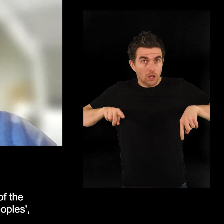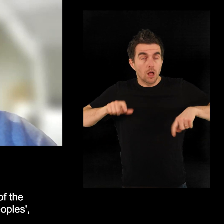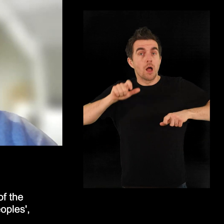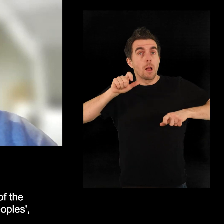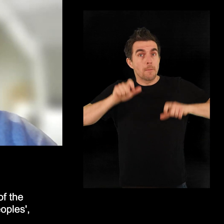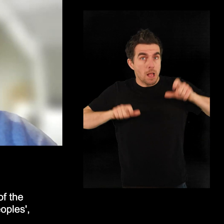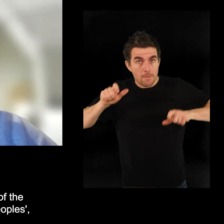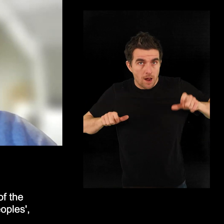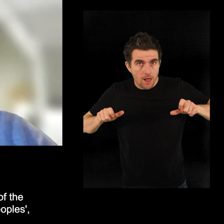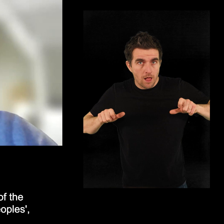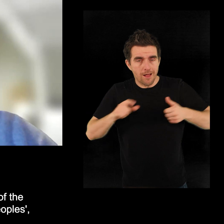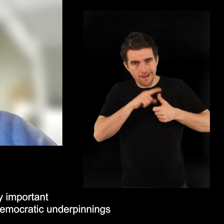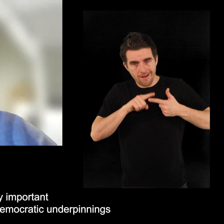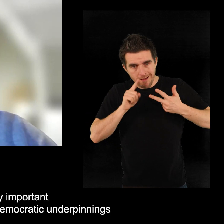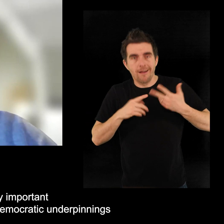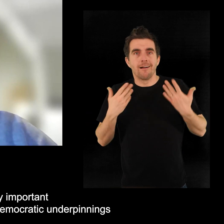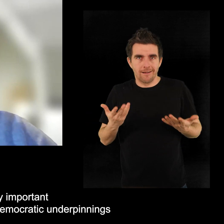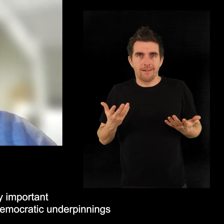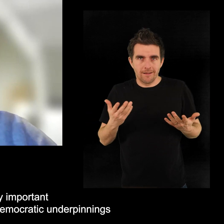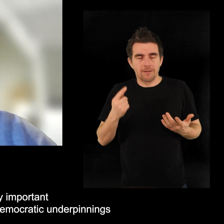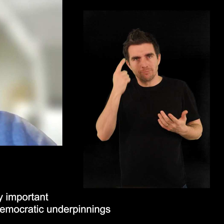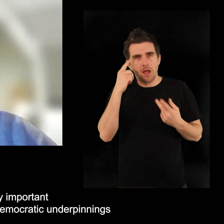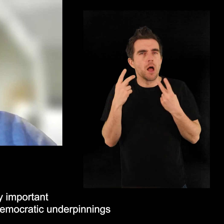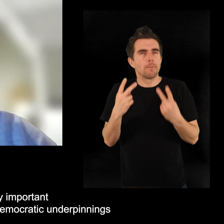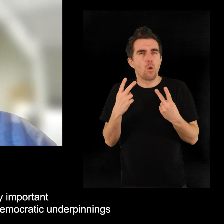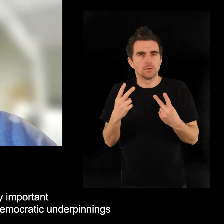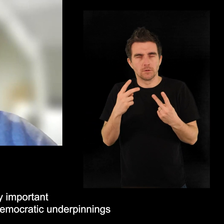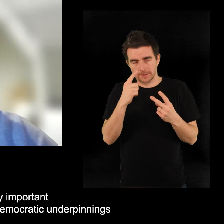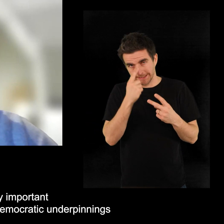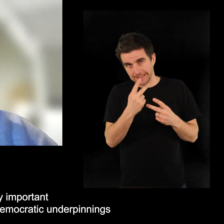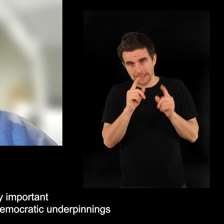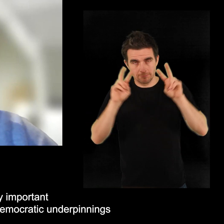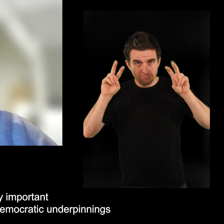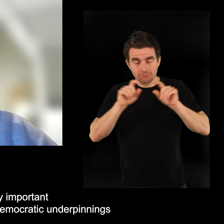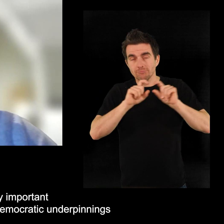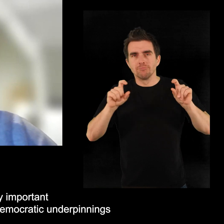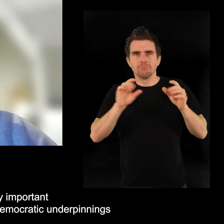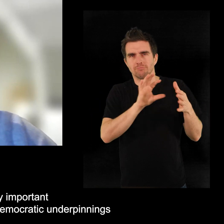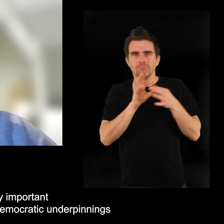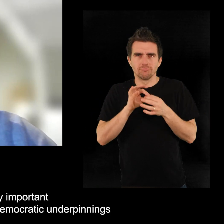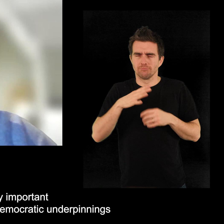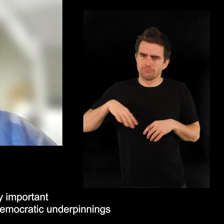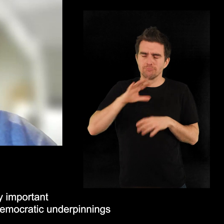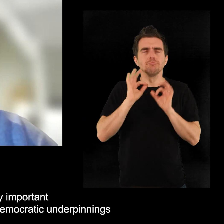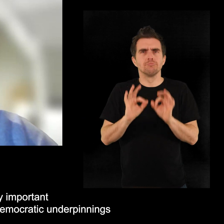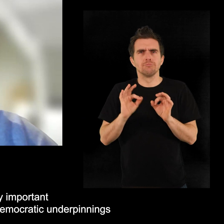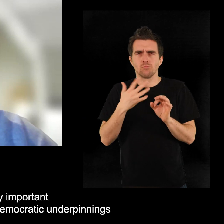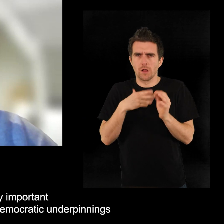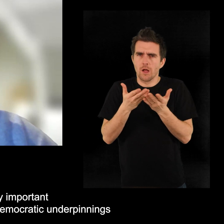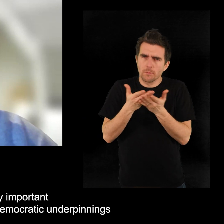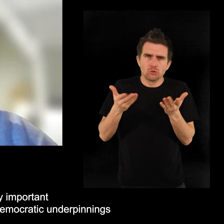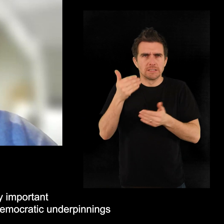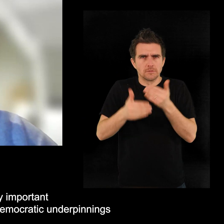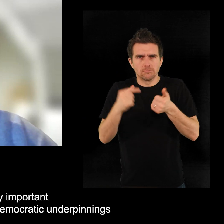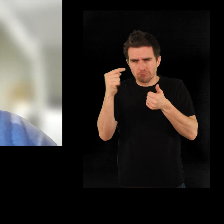are, we the peoples, followed closely thereafter by important references to the essential